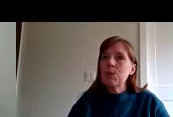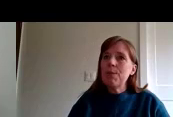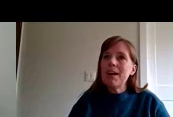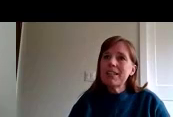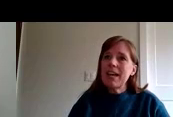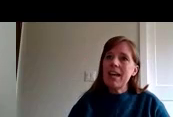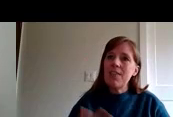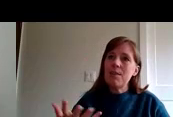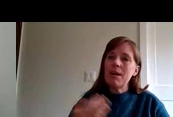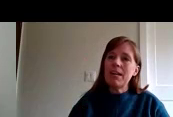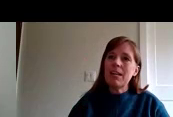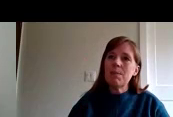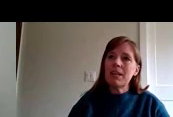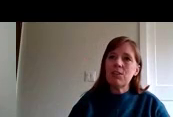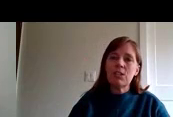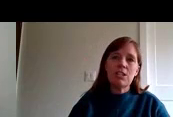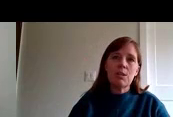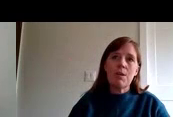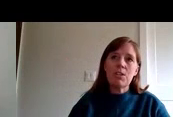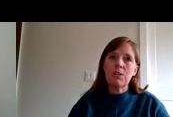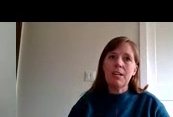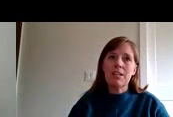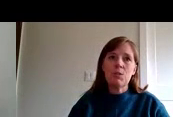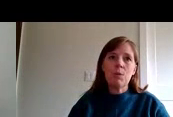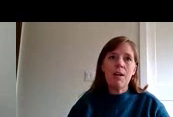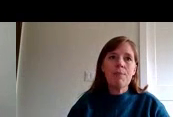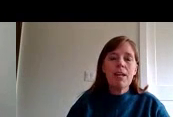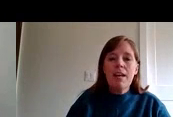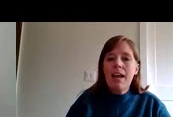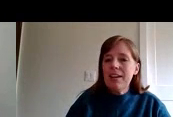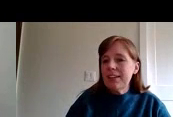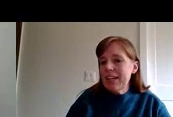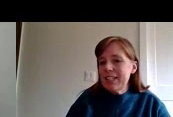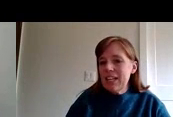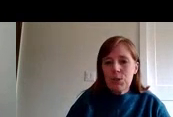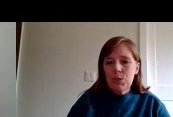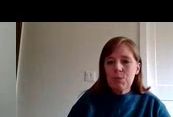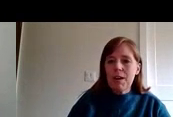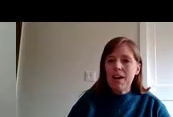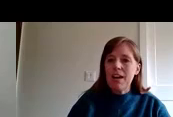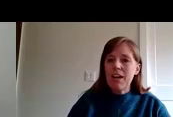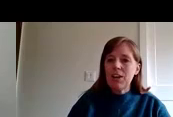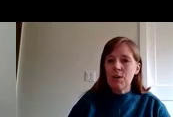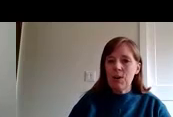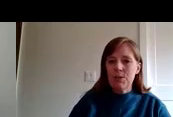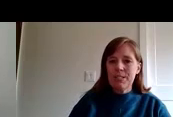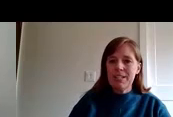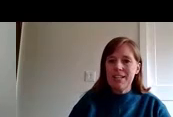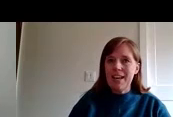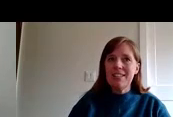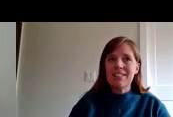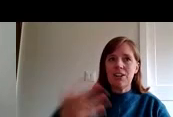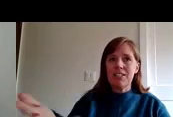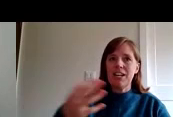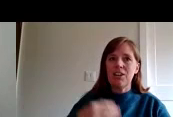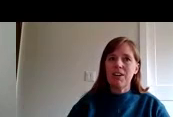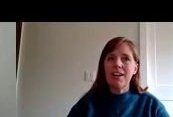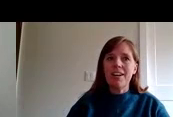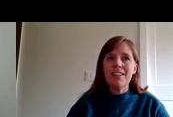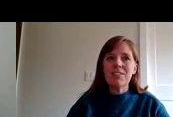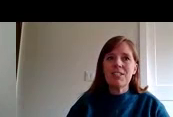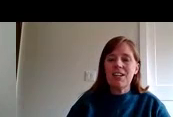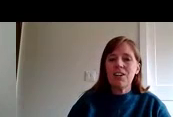is teacherinthebox, and then my email address is up on the screen as well. And I'd like to introduce my co-host today,